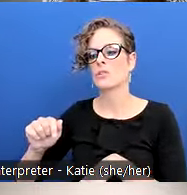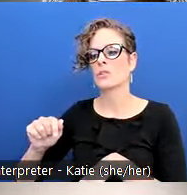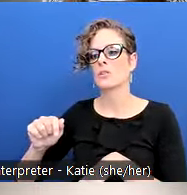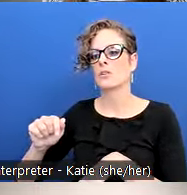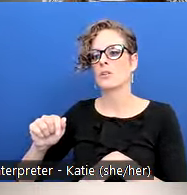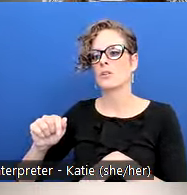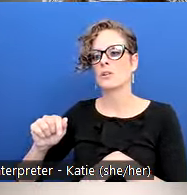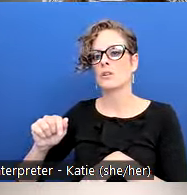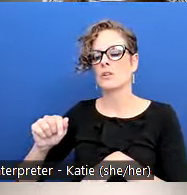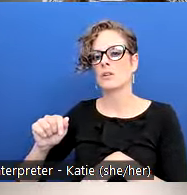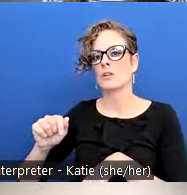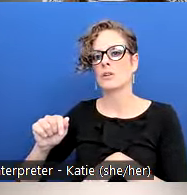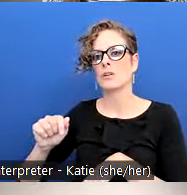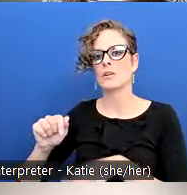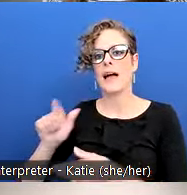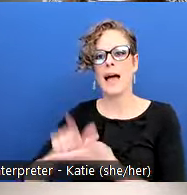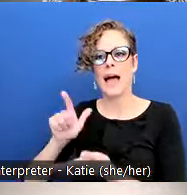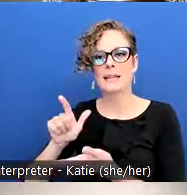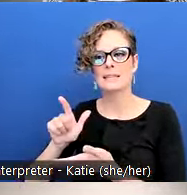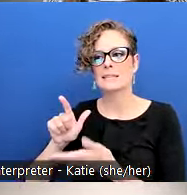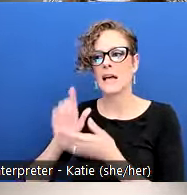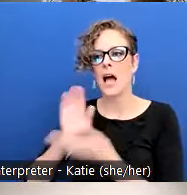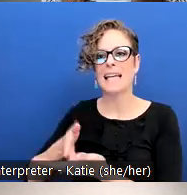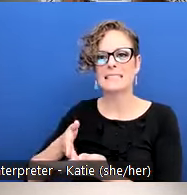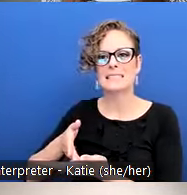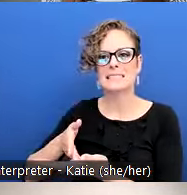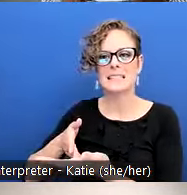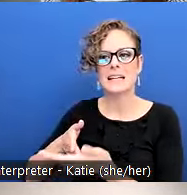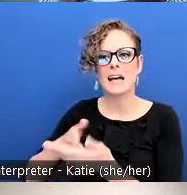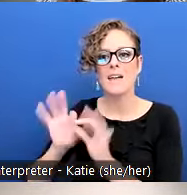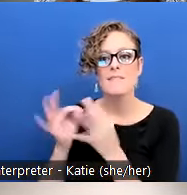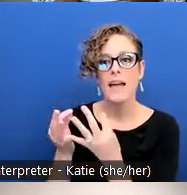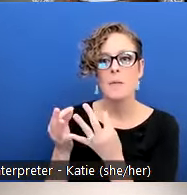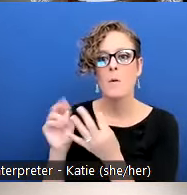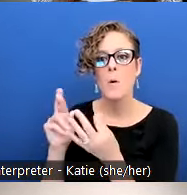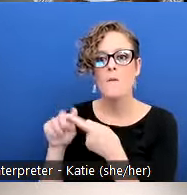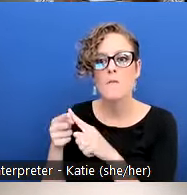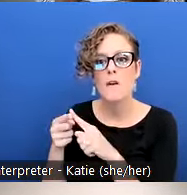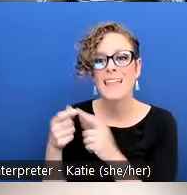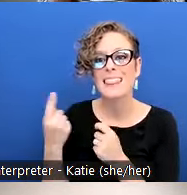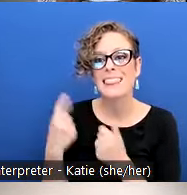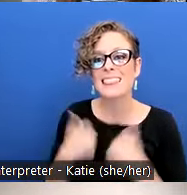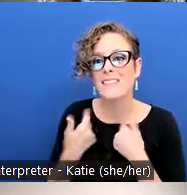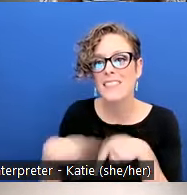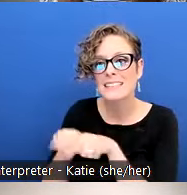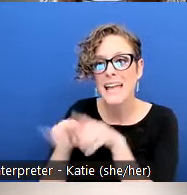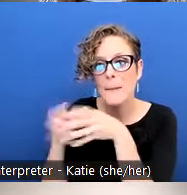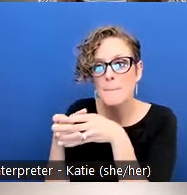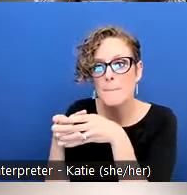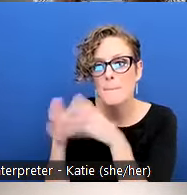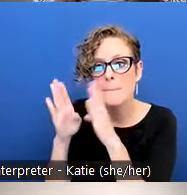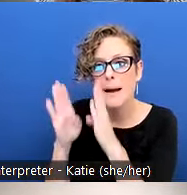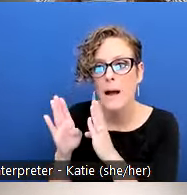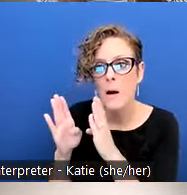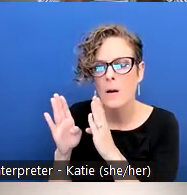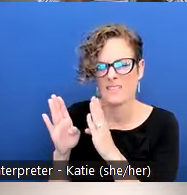acts that were committed against a relative or someone living in the same domicile. So it really wasn't in line with, you know, the work we're doing, the work